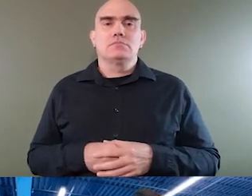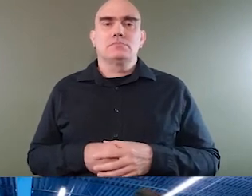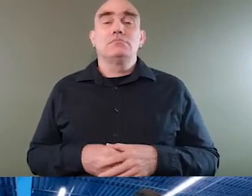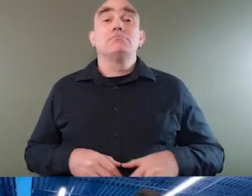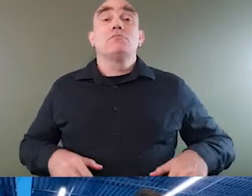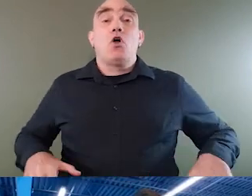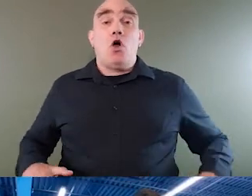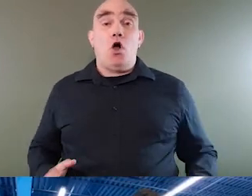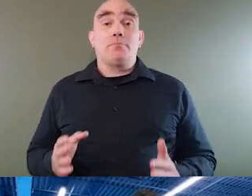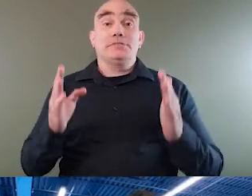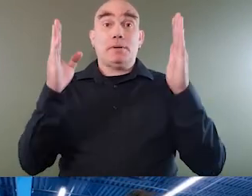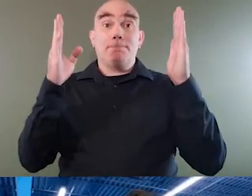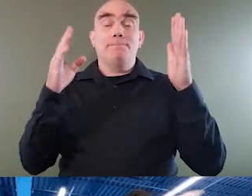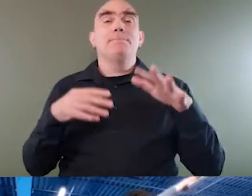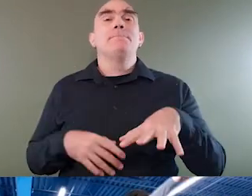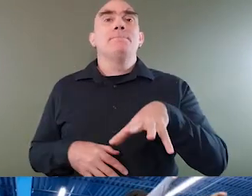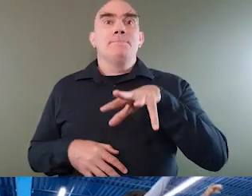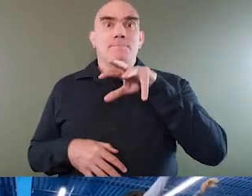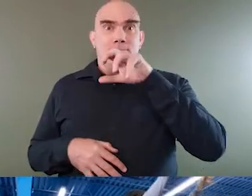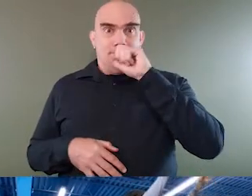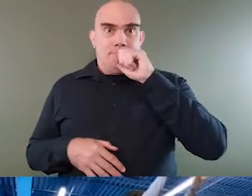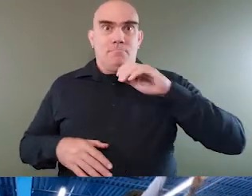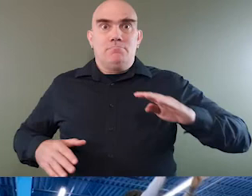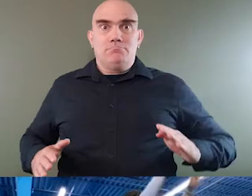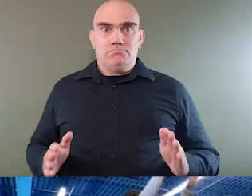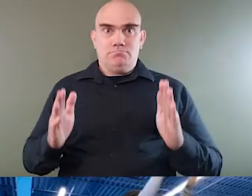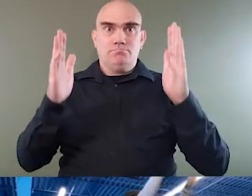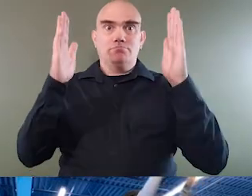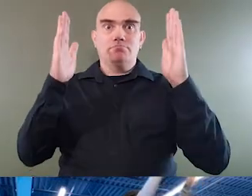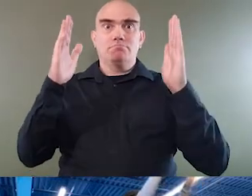Arms up, inhale, warrior one.